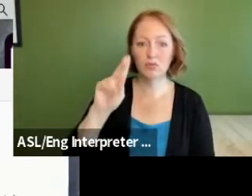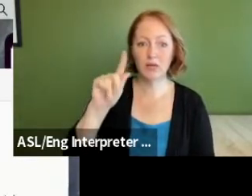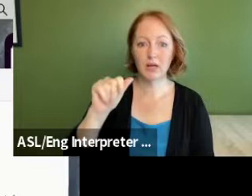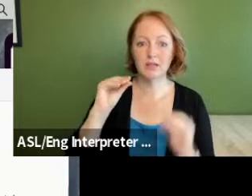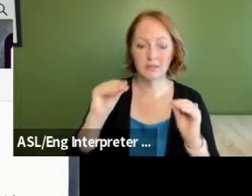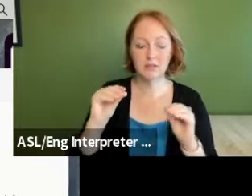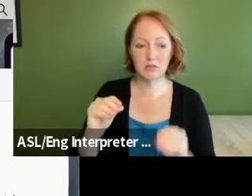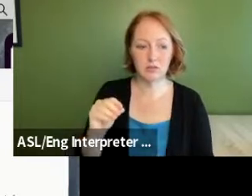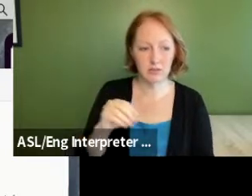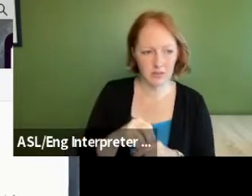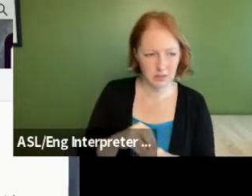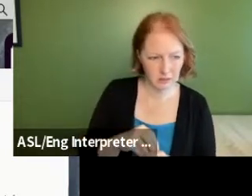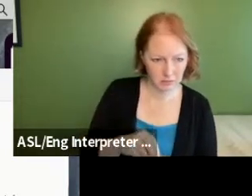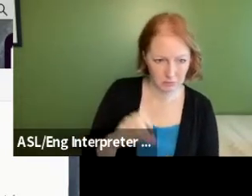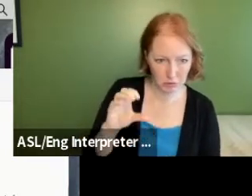teaching in Cupertino.